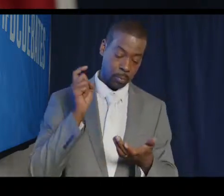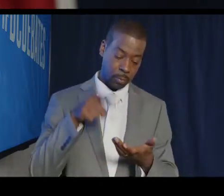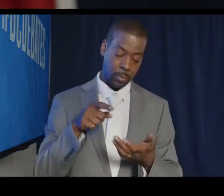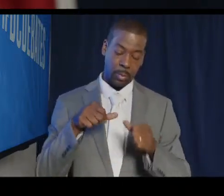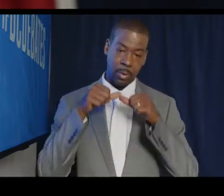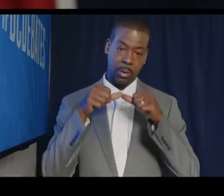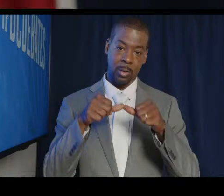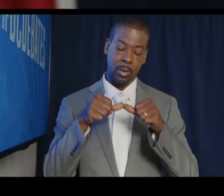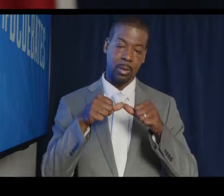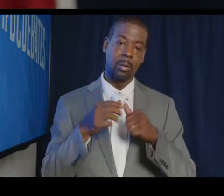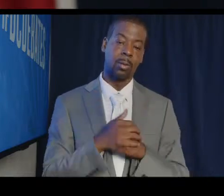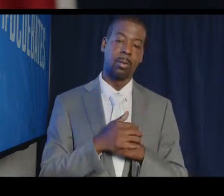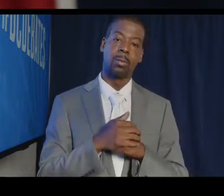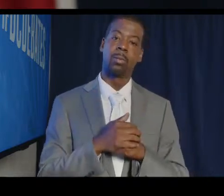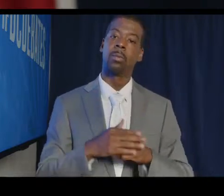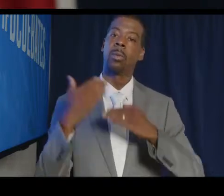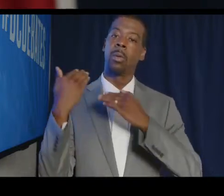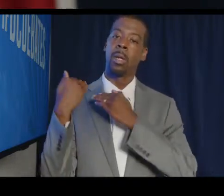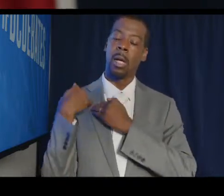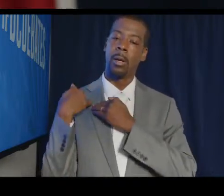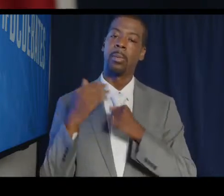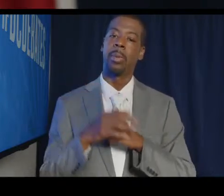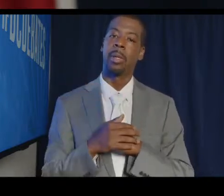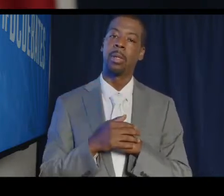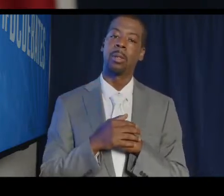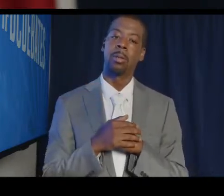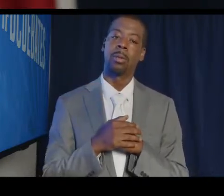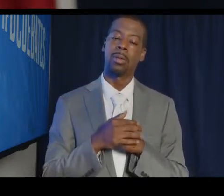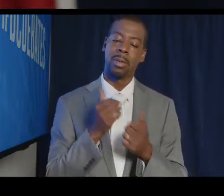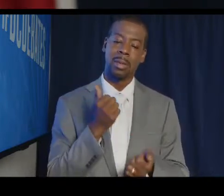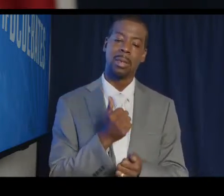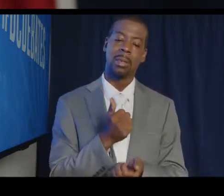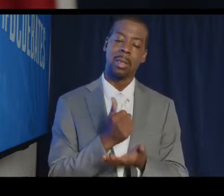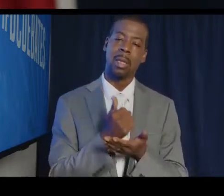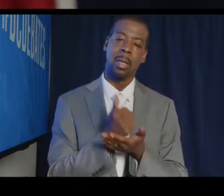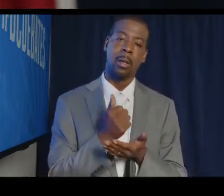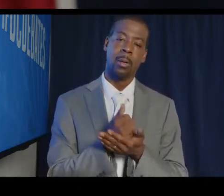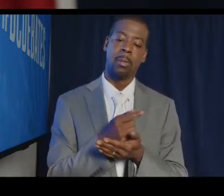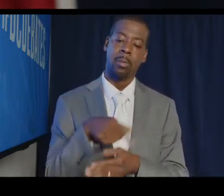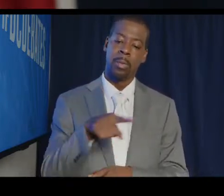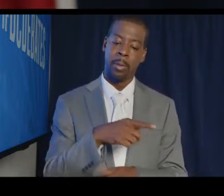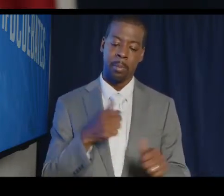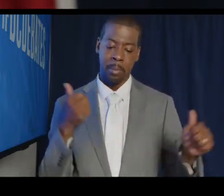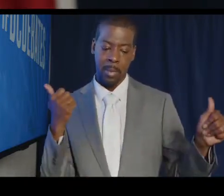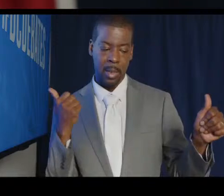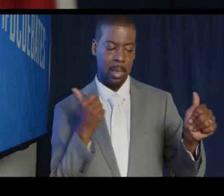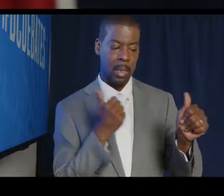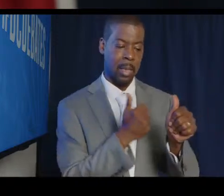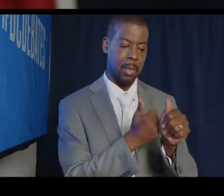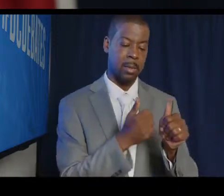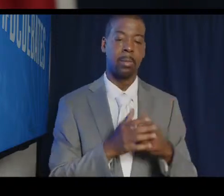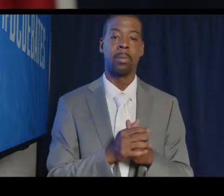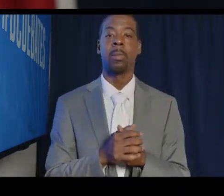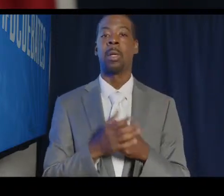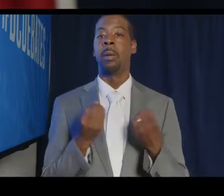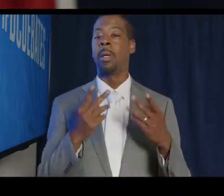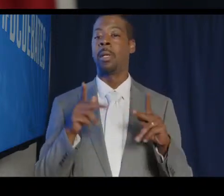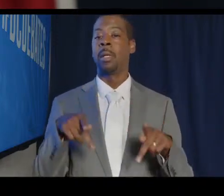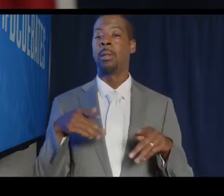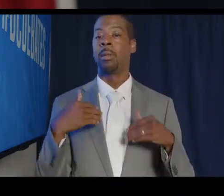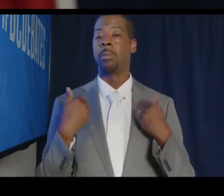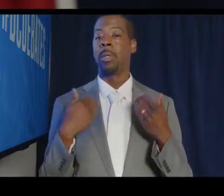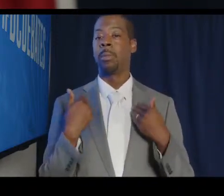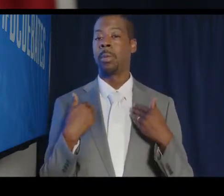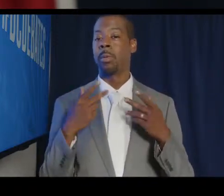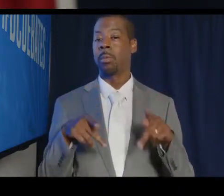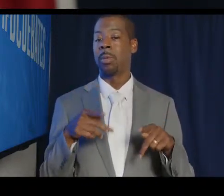around our tutoring programs to help our young people catch up. The last thing I would say is that a lot of our young people are telling us that they're not planning to go to college. So